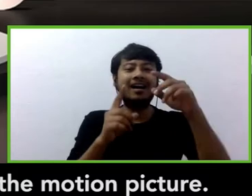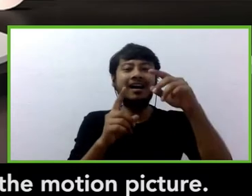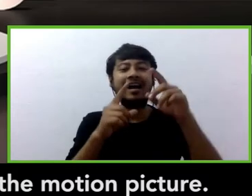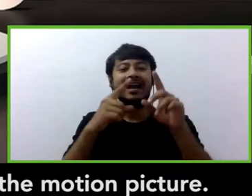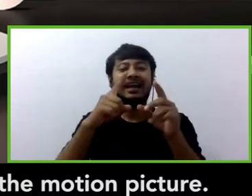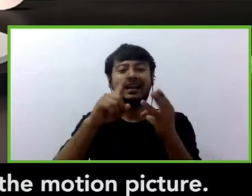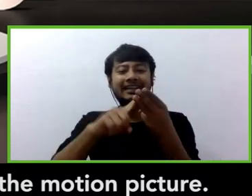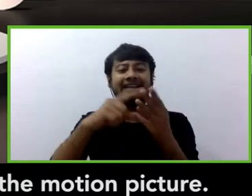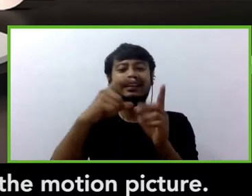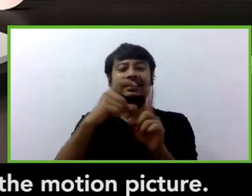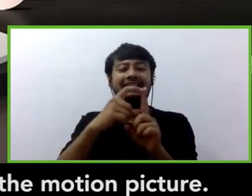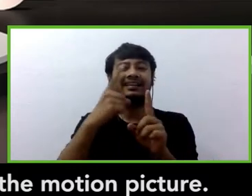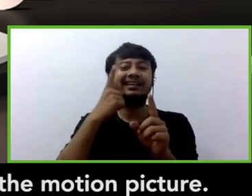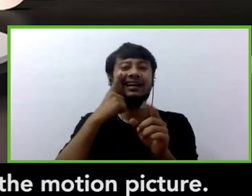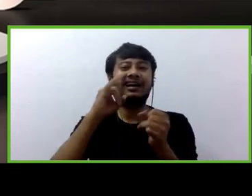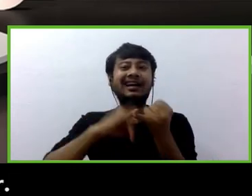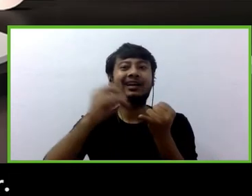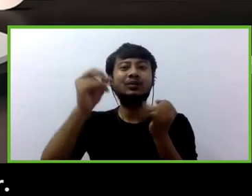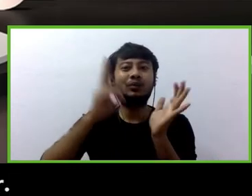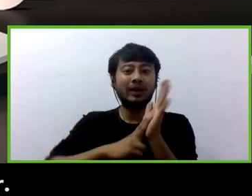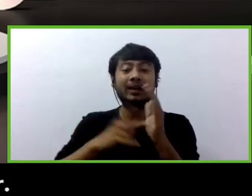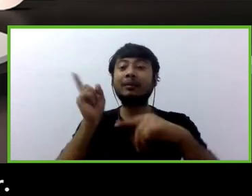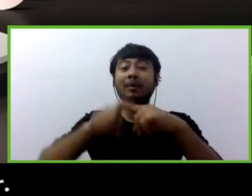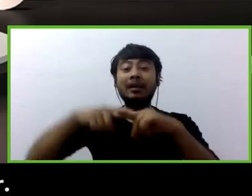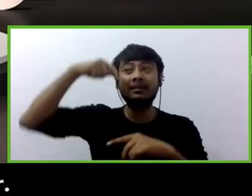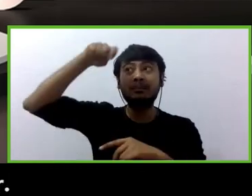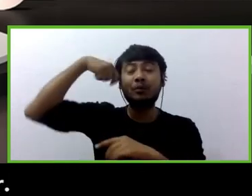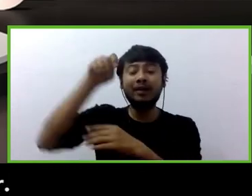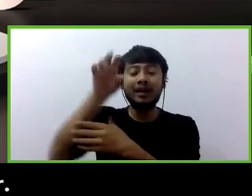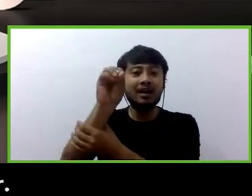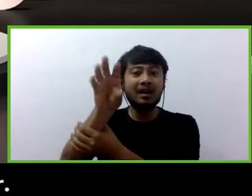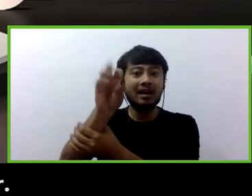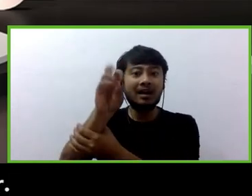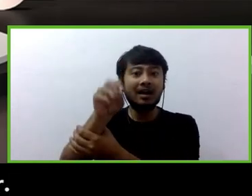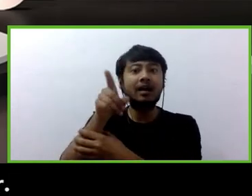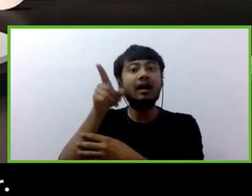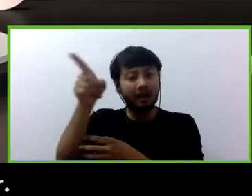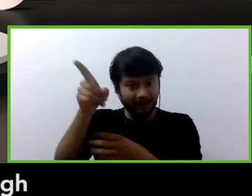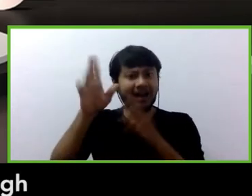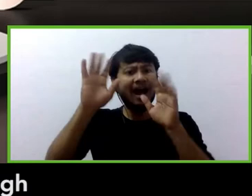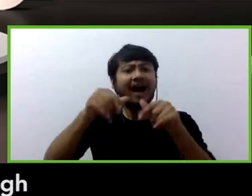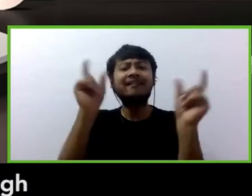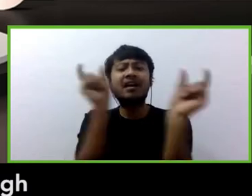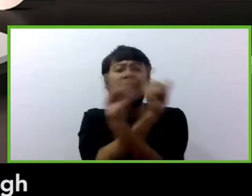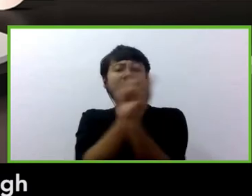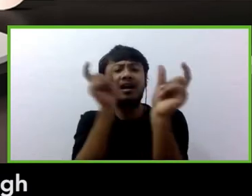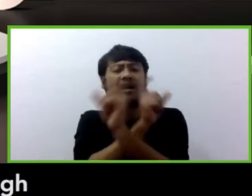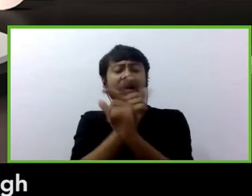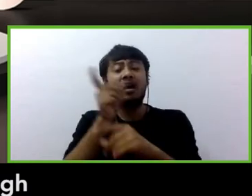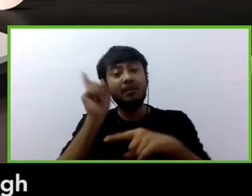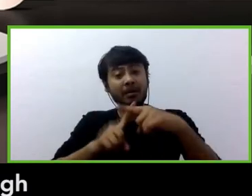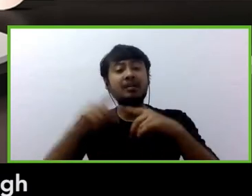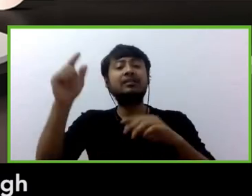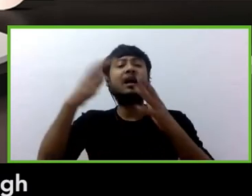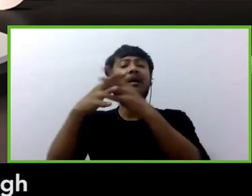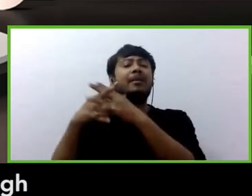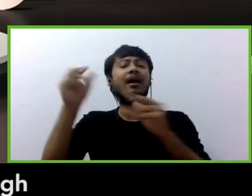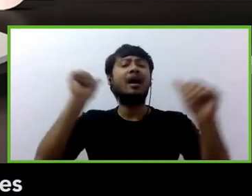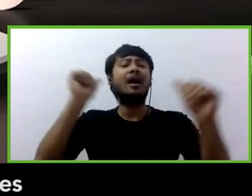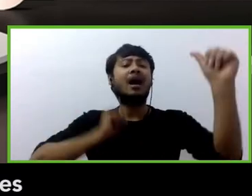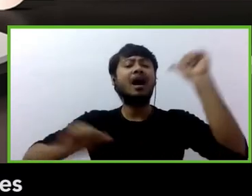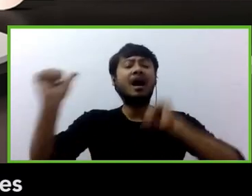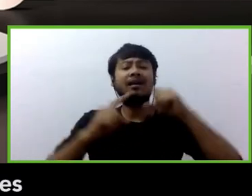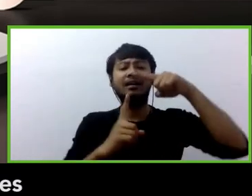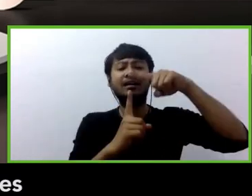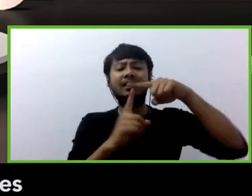bulb and the motion picture. So was Tom Cruise, the famous actor. He never finished high school, although